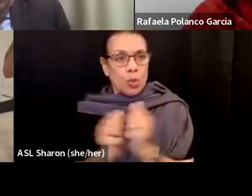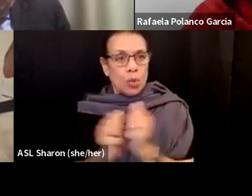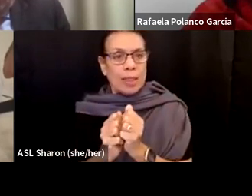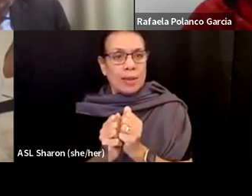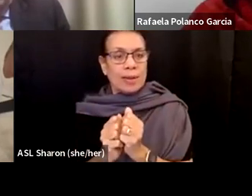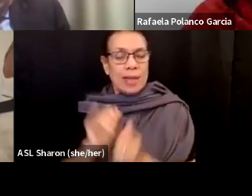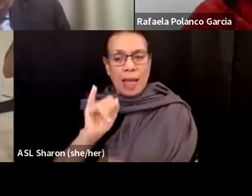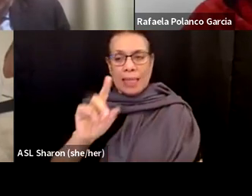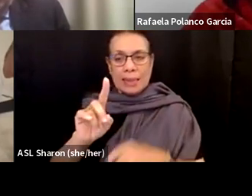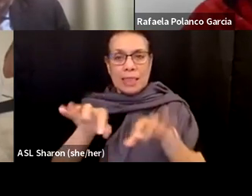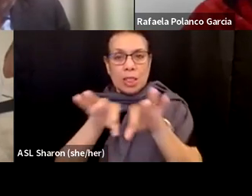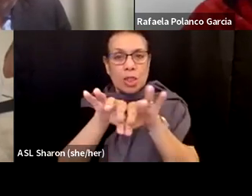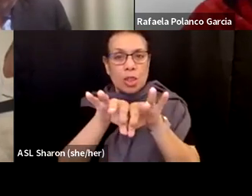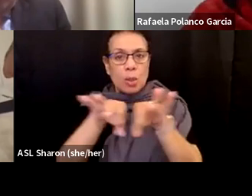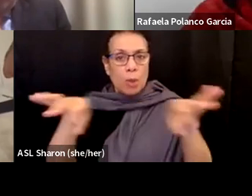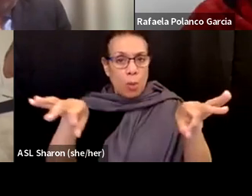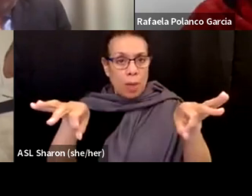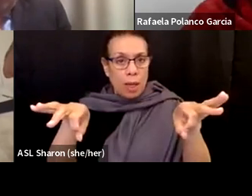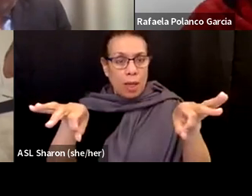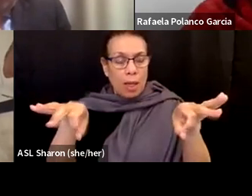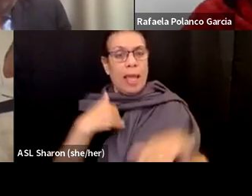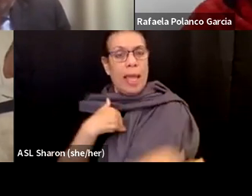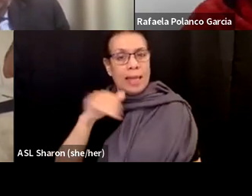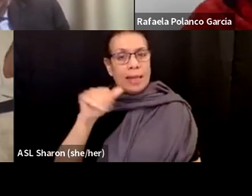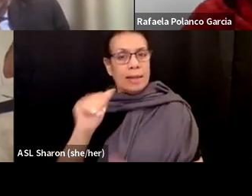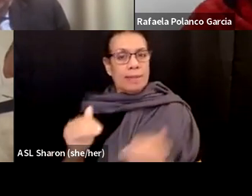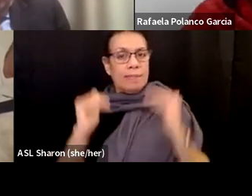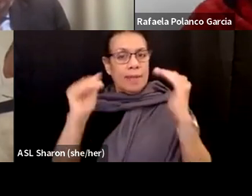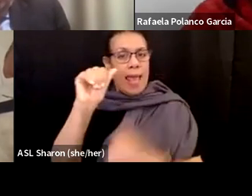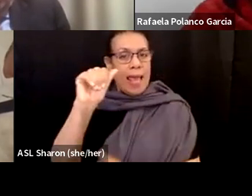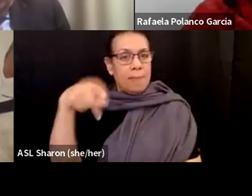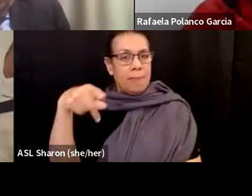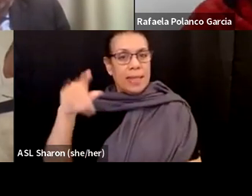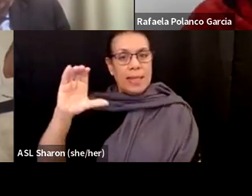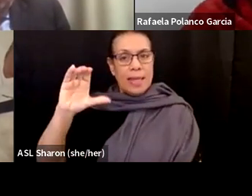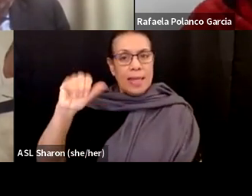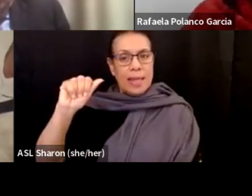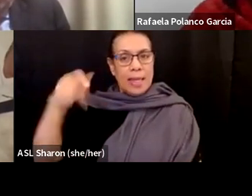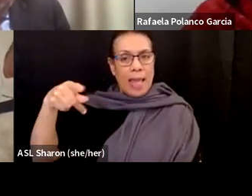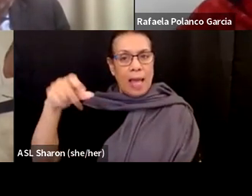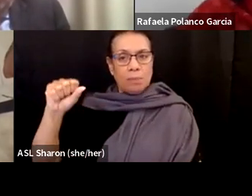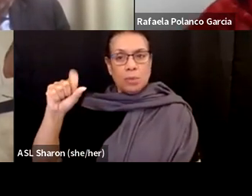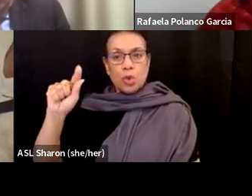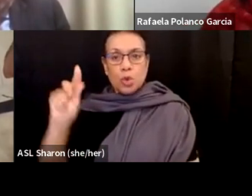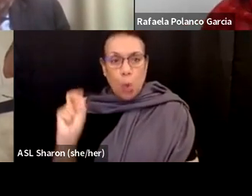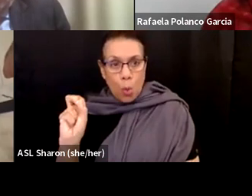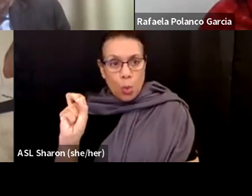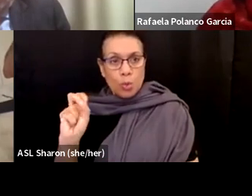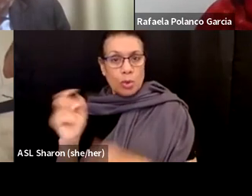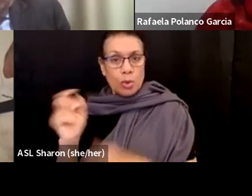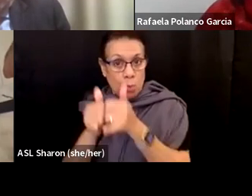and um you know our ap capstone awardees at you know i'd like to